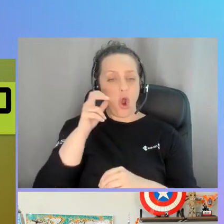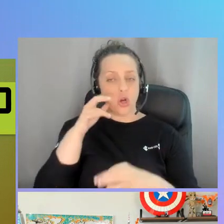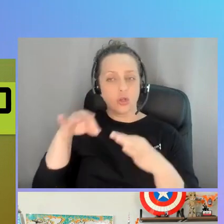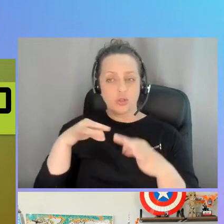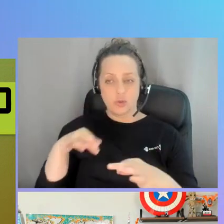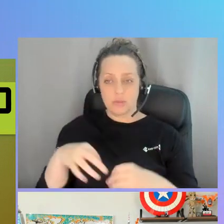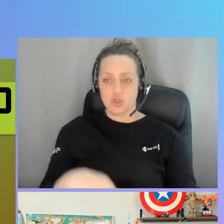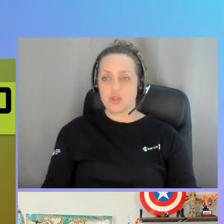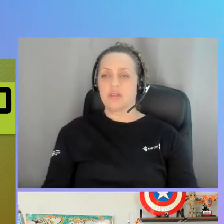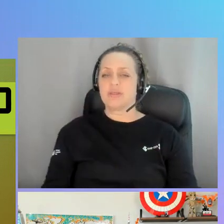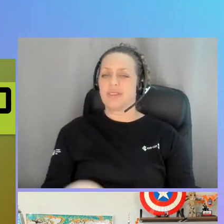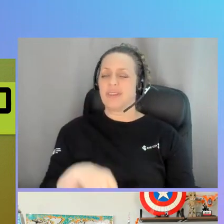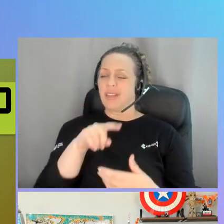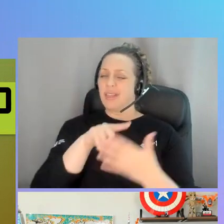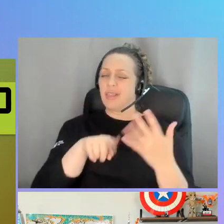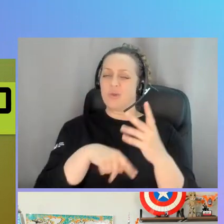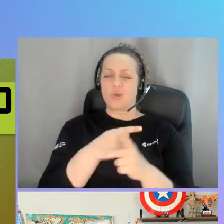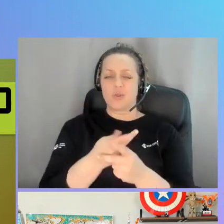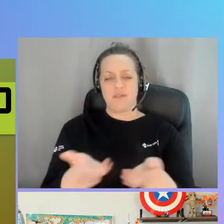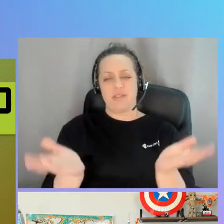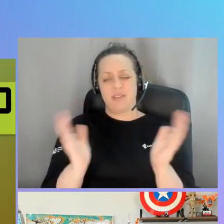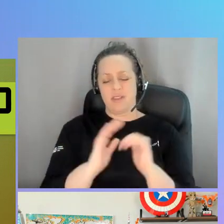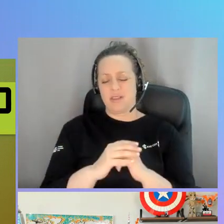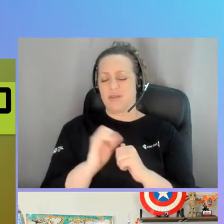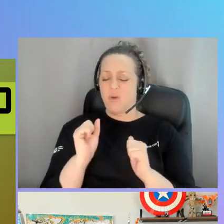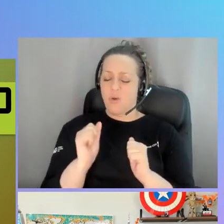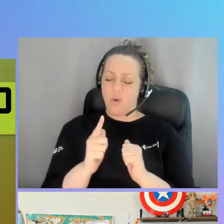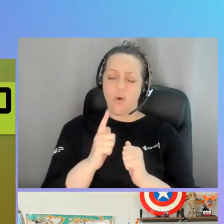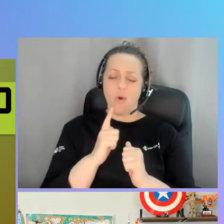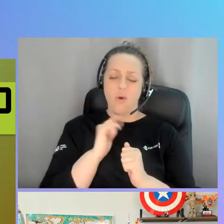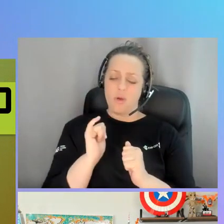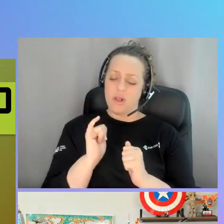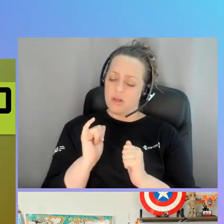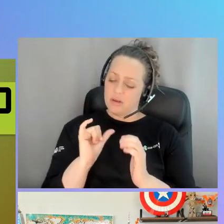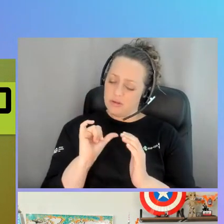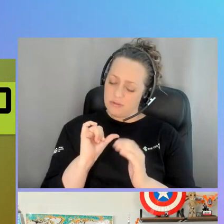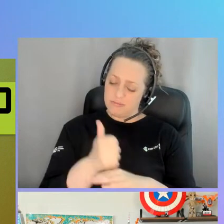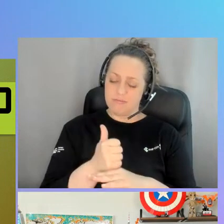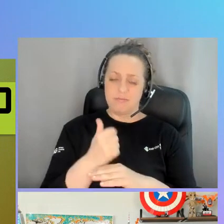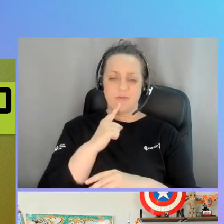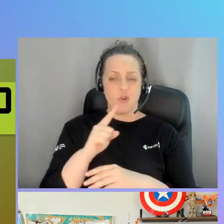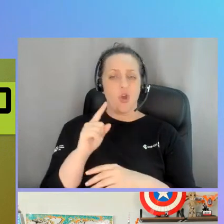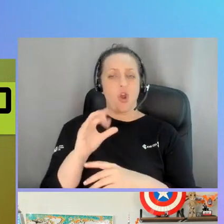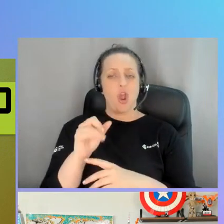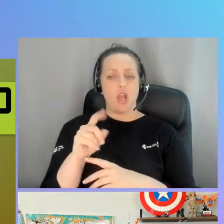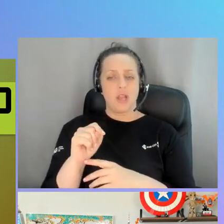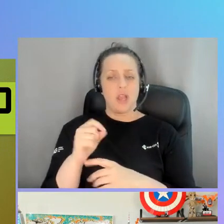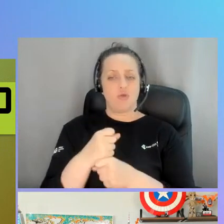descriptions? Those sorts of things are all prime for your content creator training.